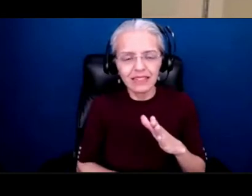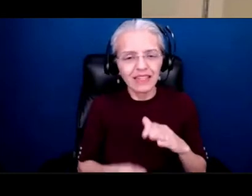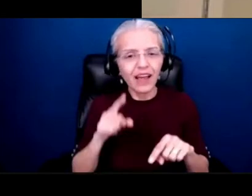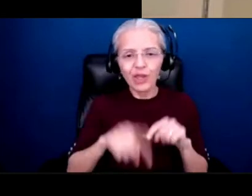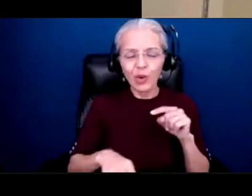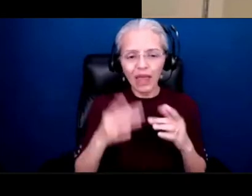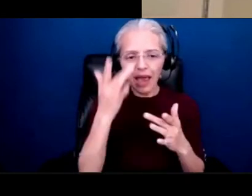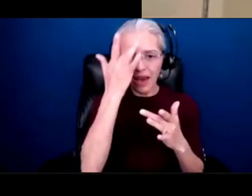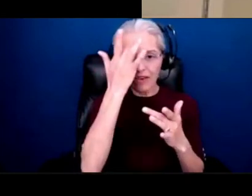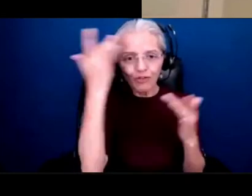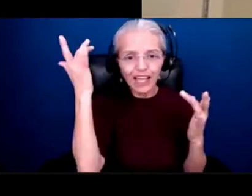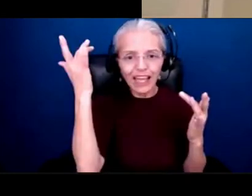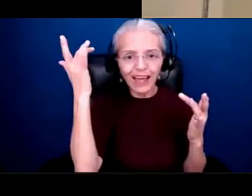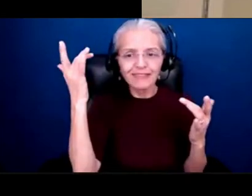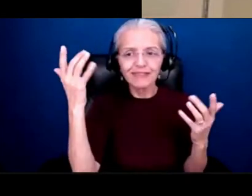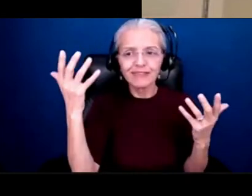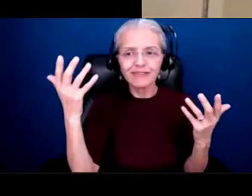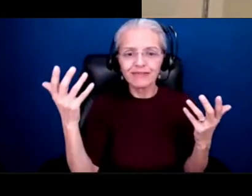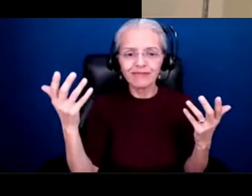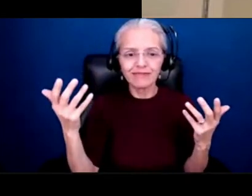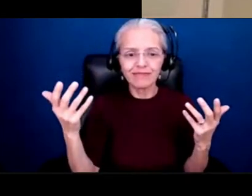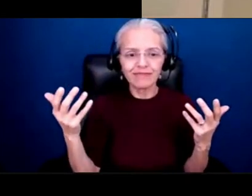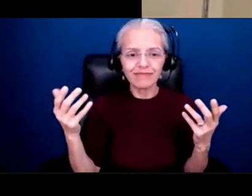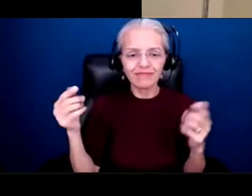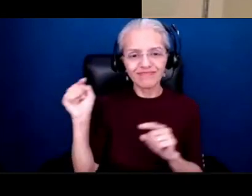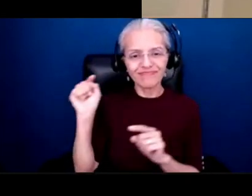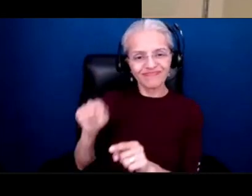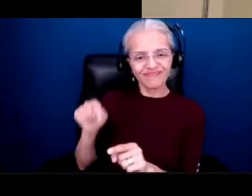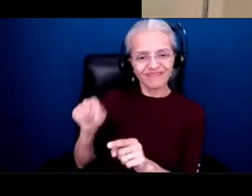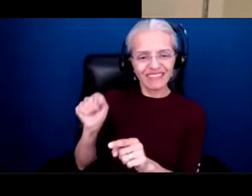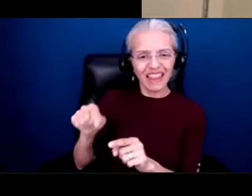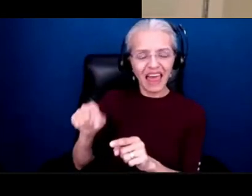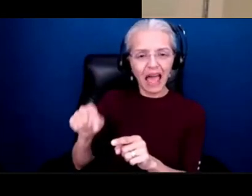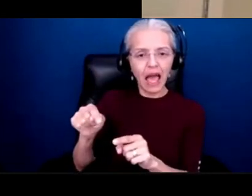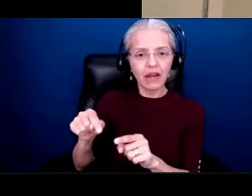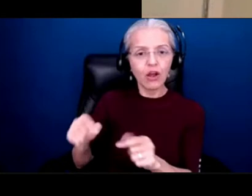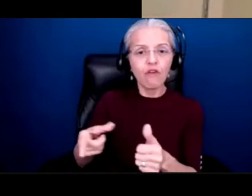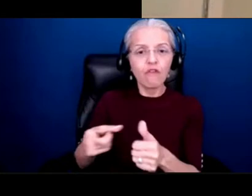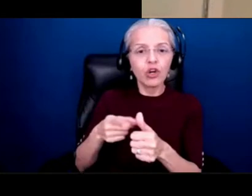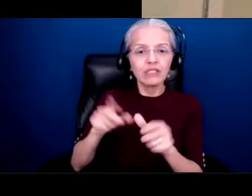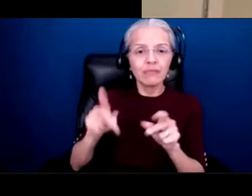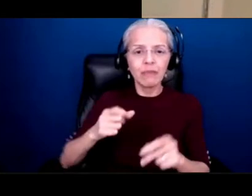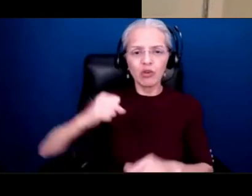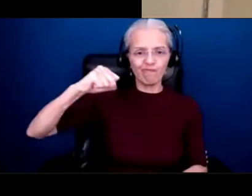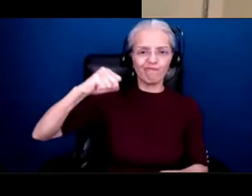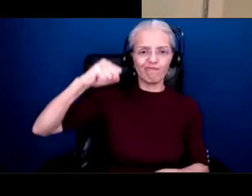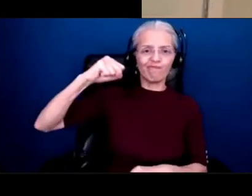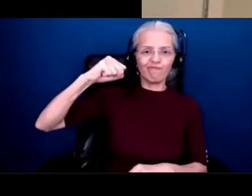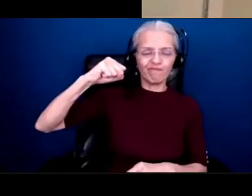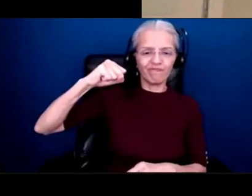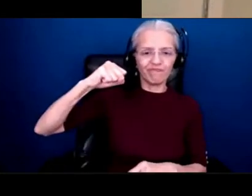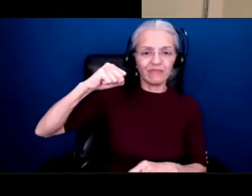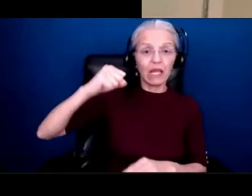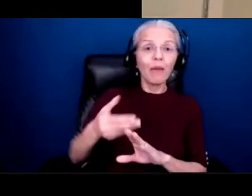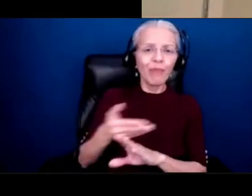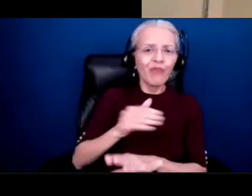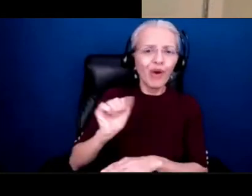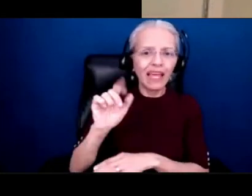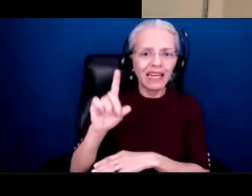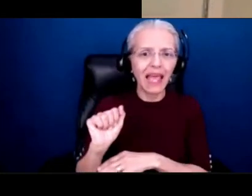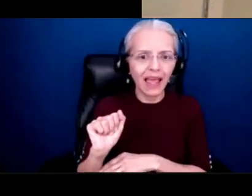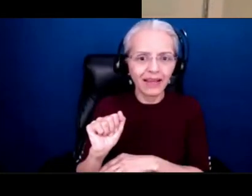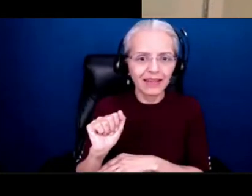those were bit by really huge resistance before the 88, right? It's